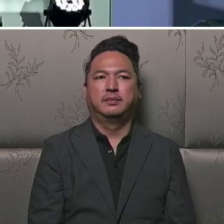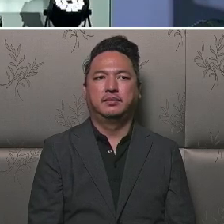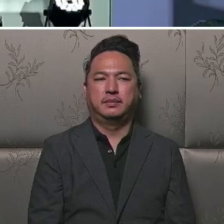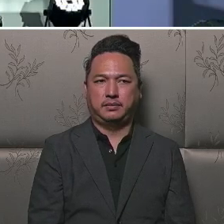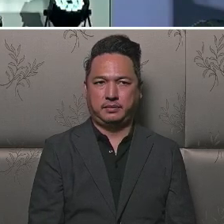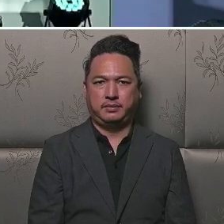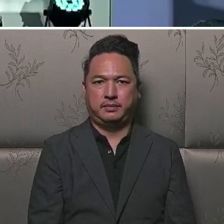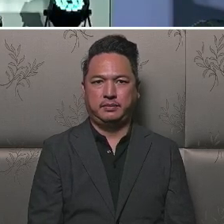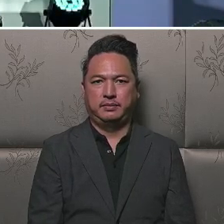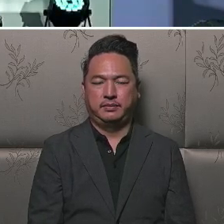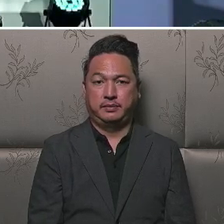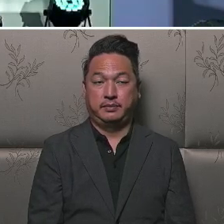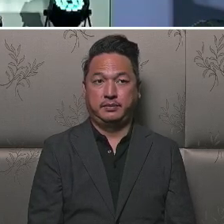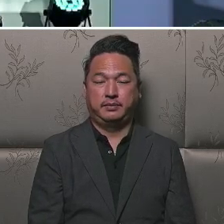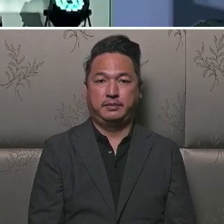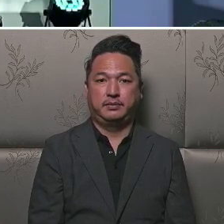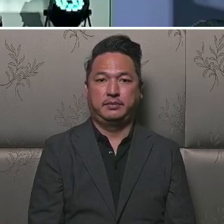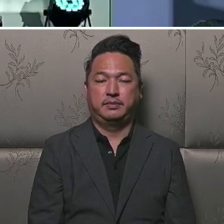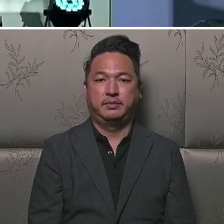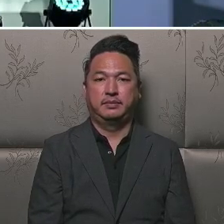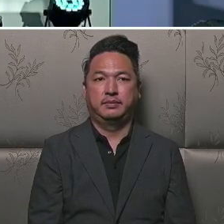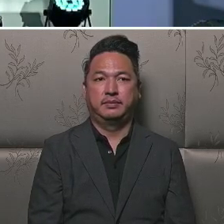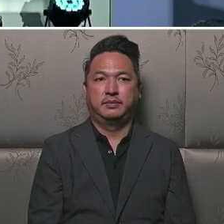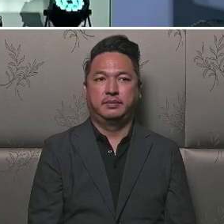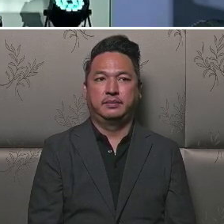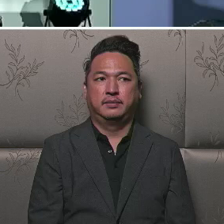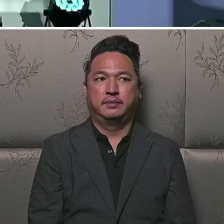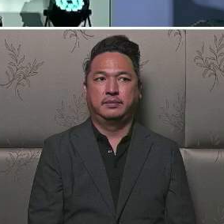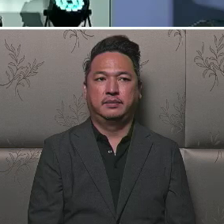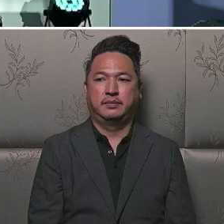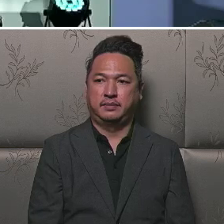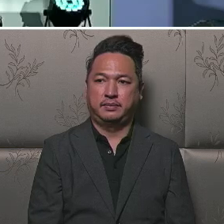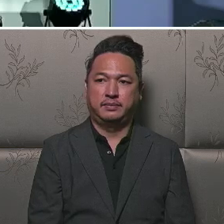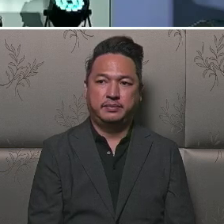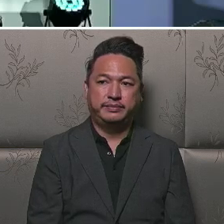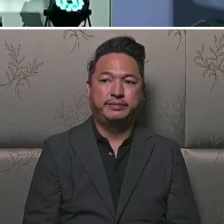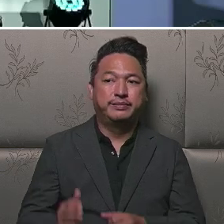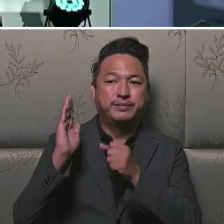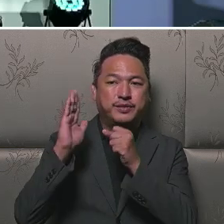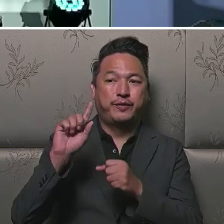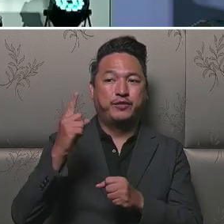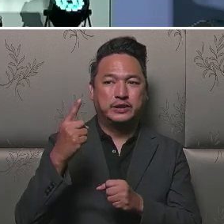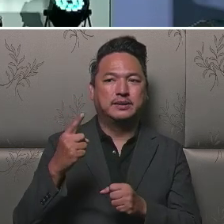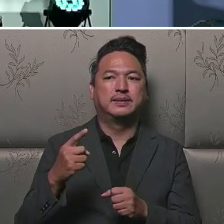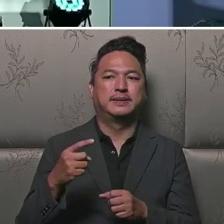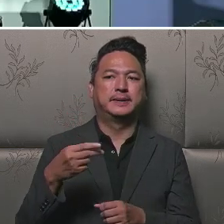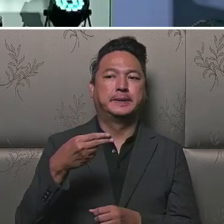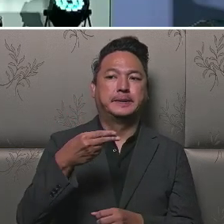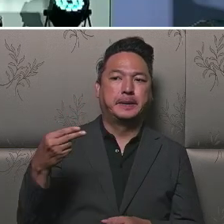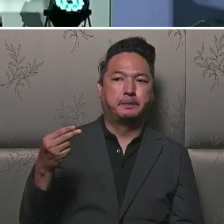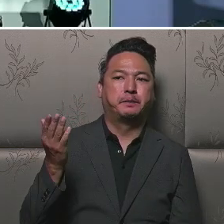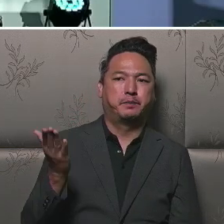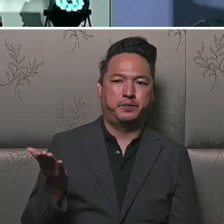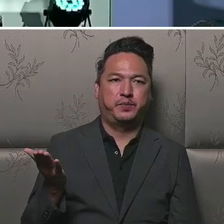Our first speaker is Min Seung Park. Min Seung Park is a program specialist